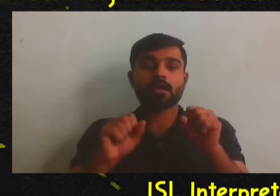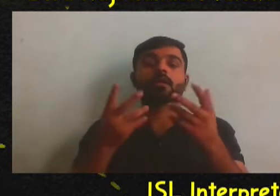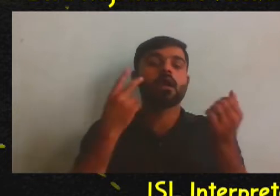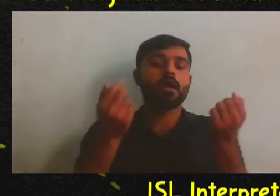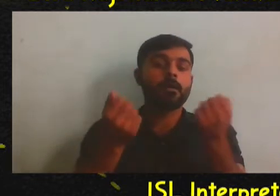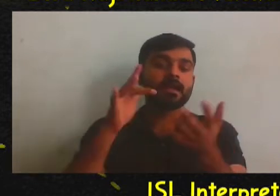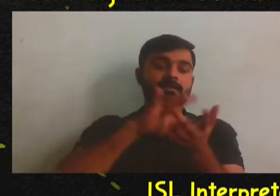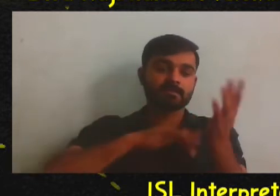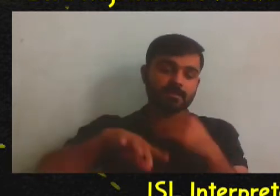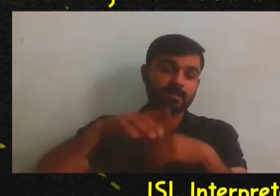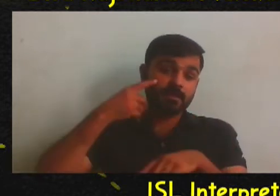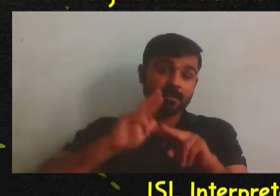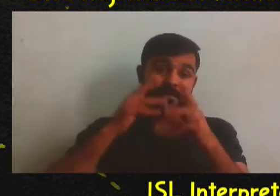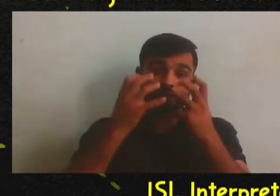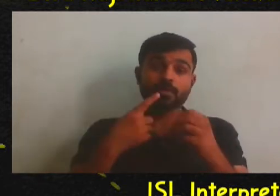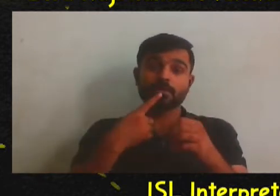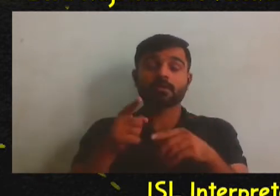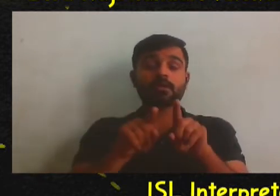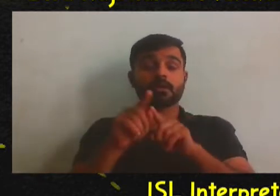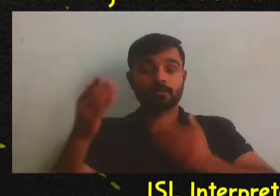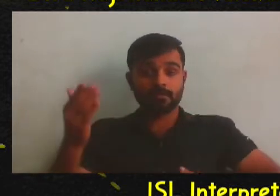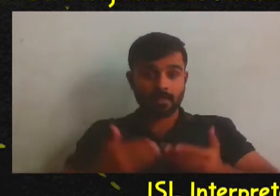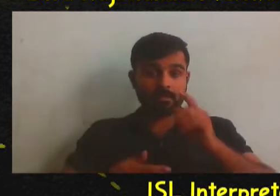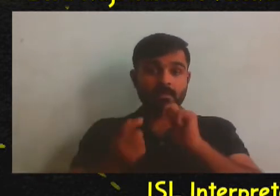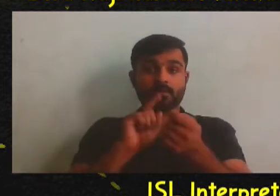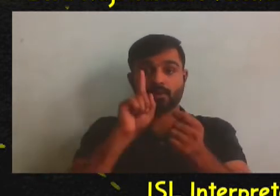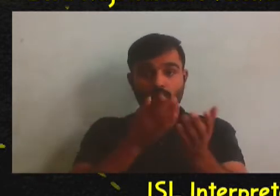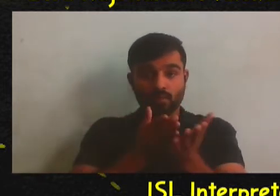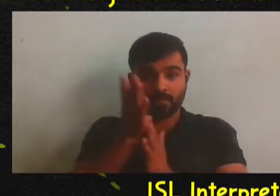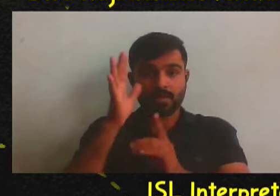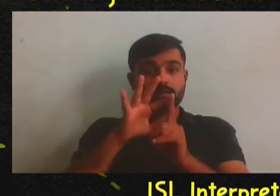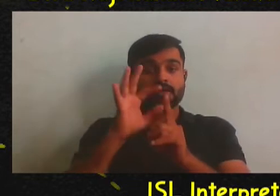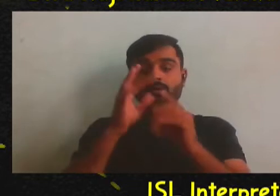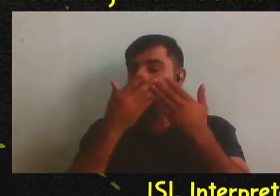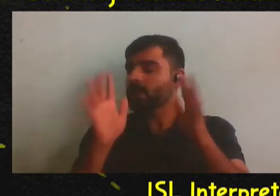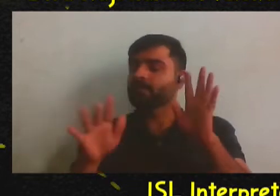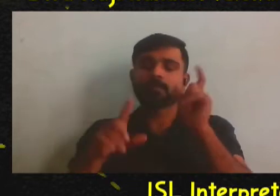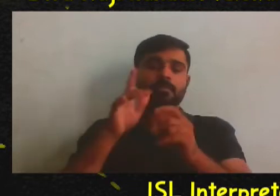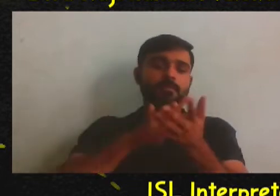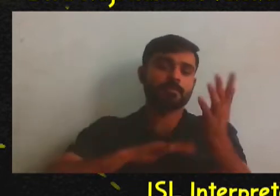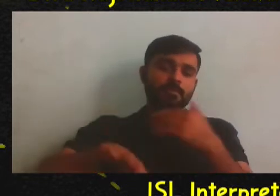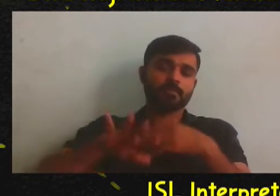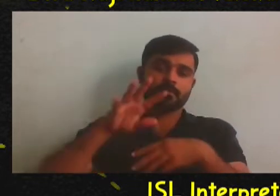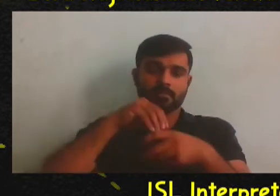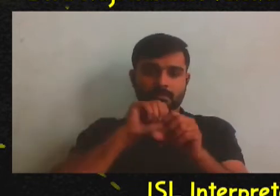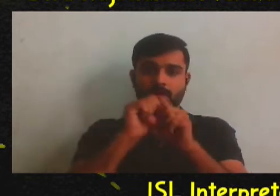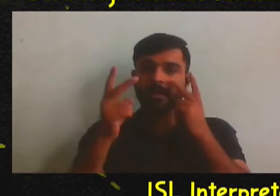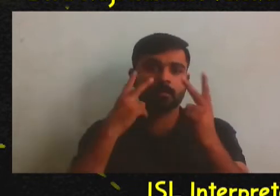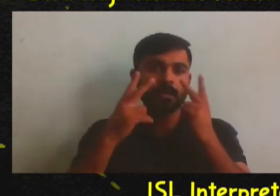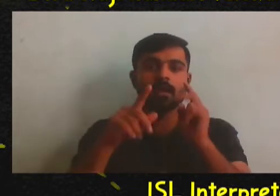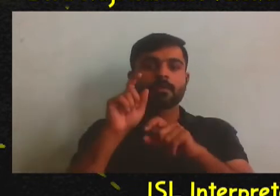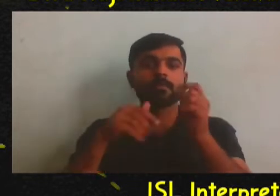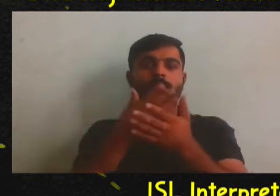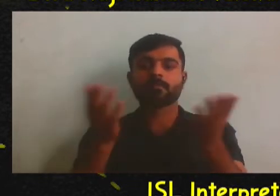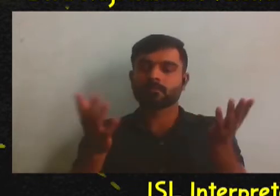you want to incite behavior change, one way is to exist just everywhere where people are where it's visible for people. So I think in